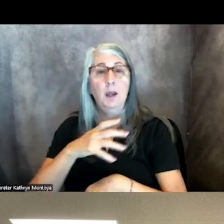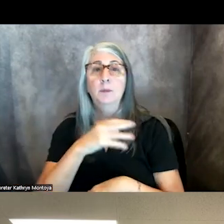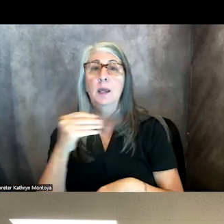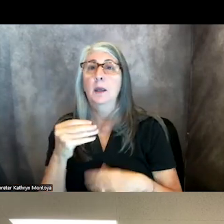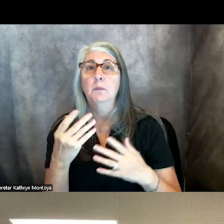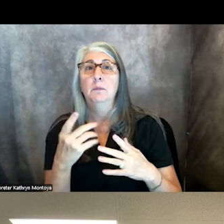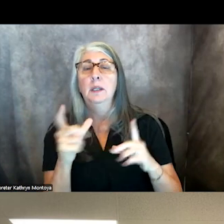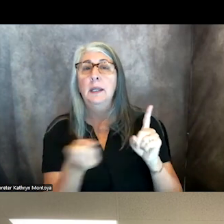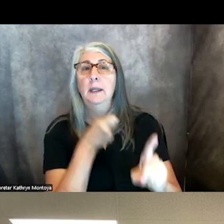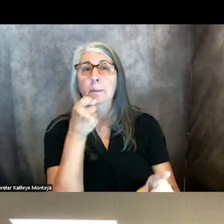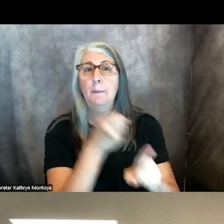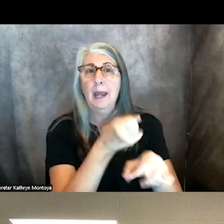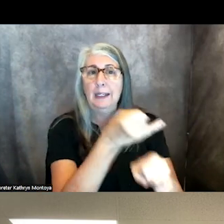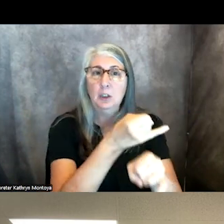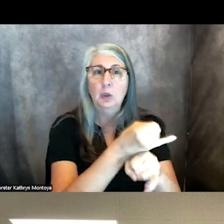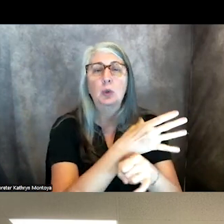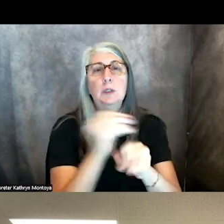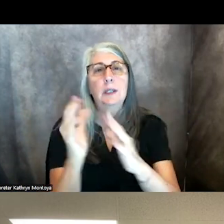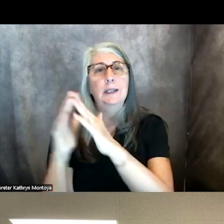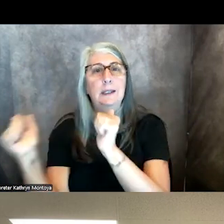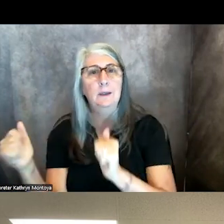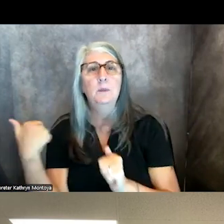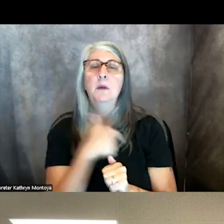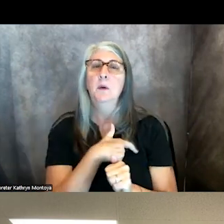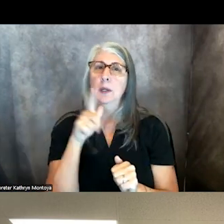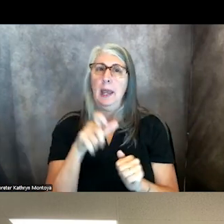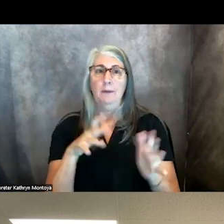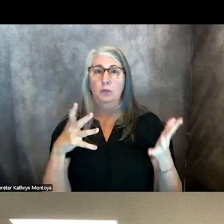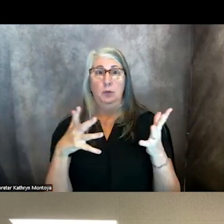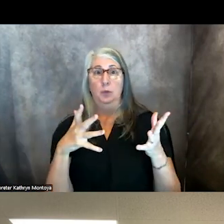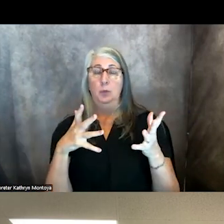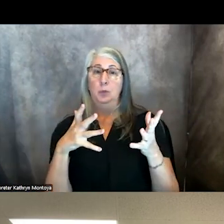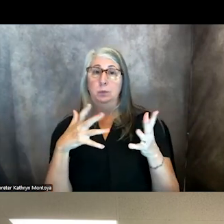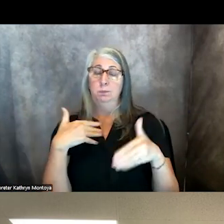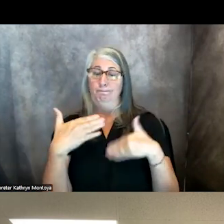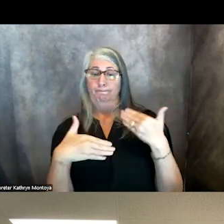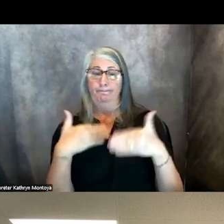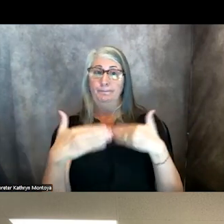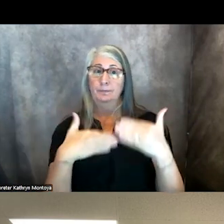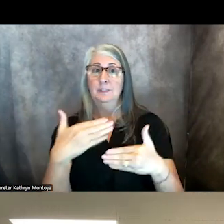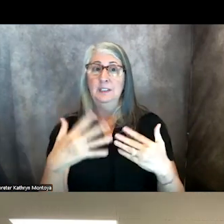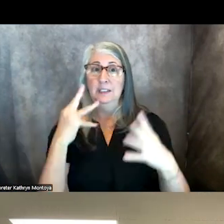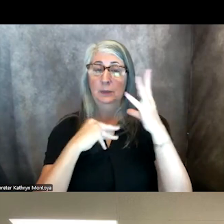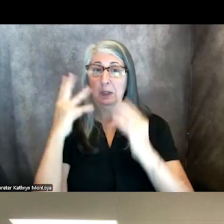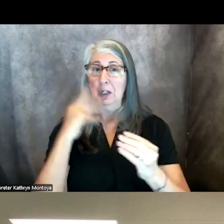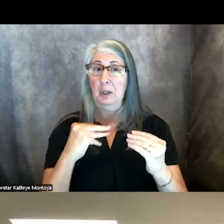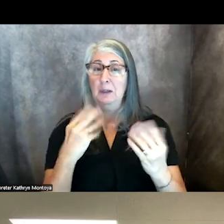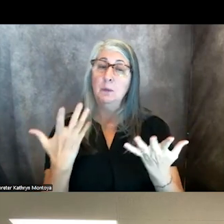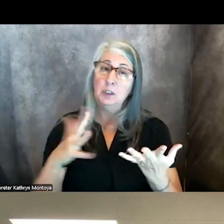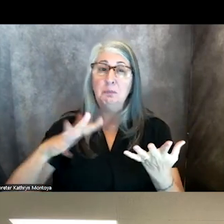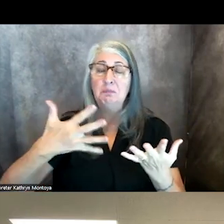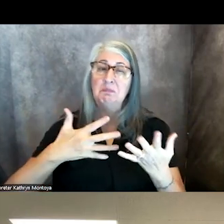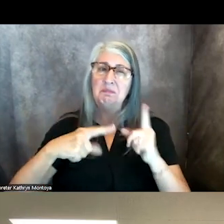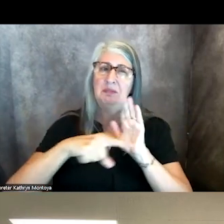and systems that we have to navigate, both in an unfortunate sense, and then there's also a bit of beauty